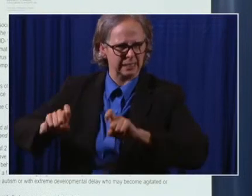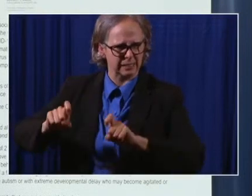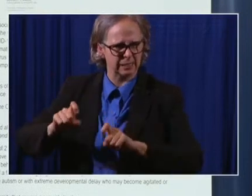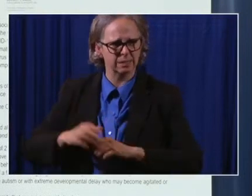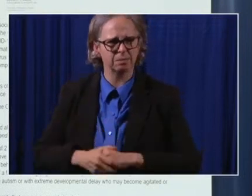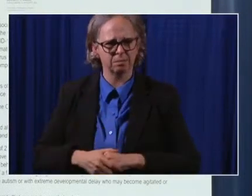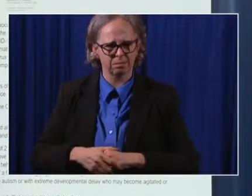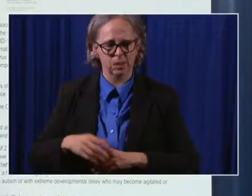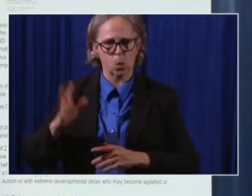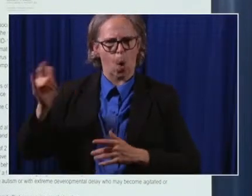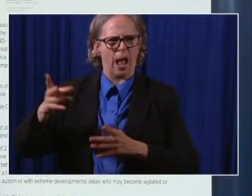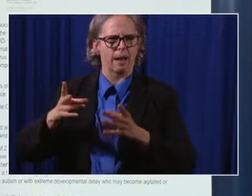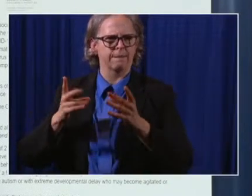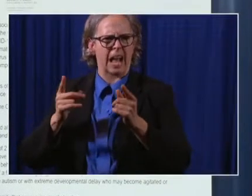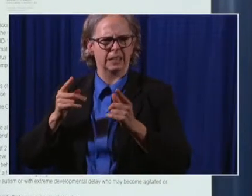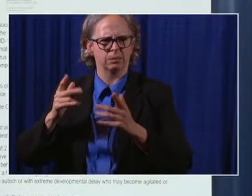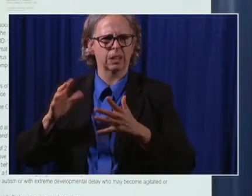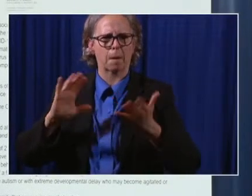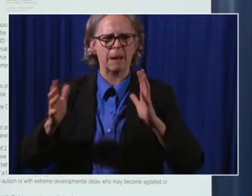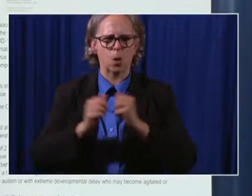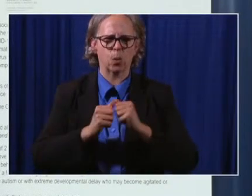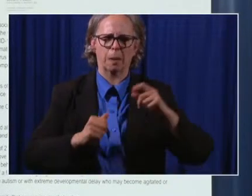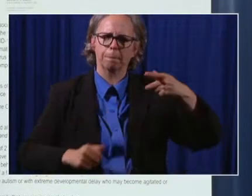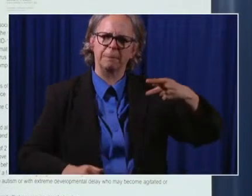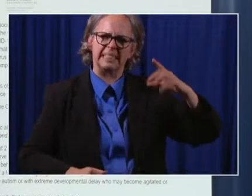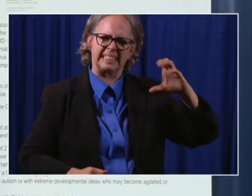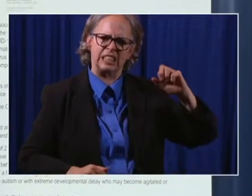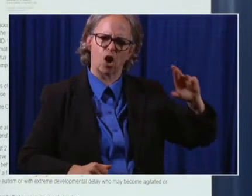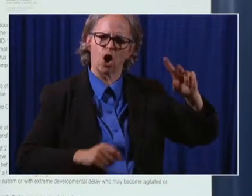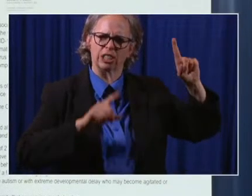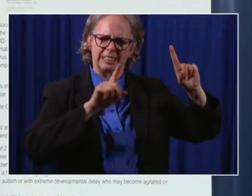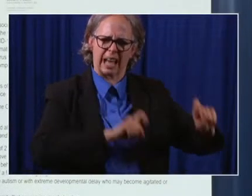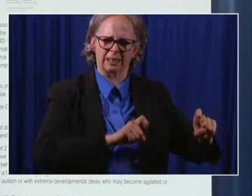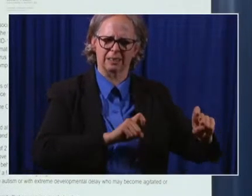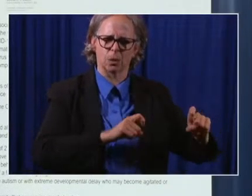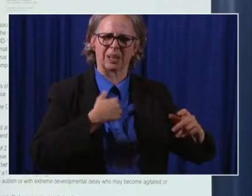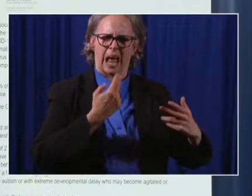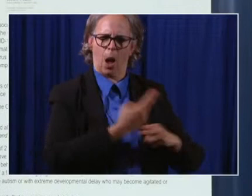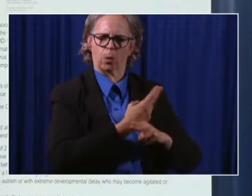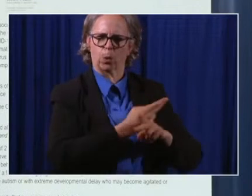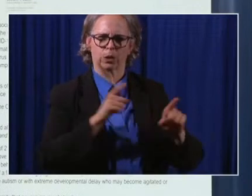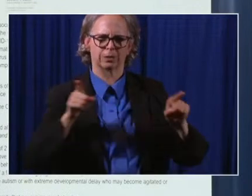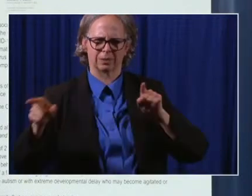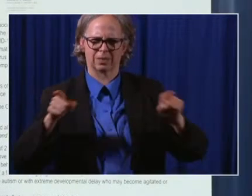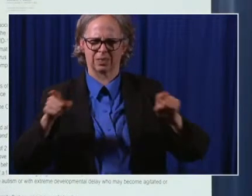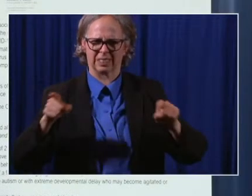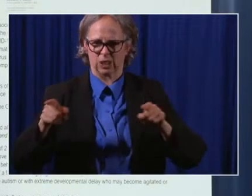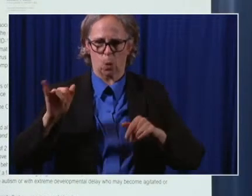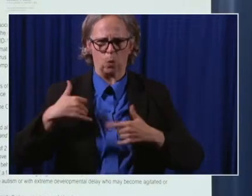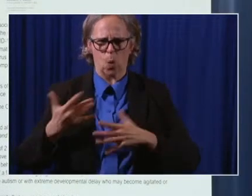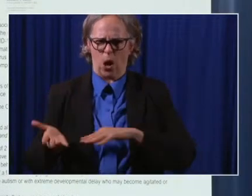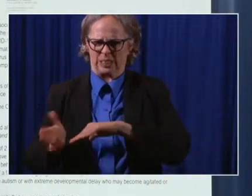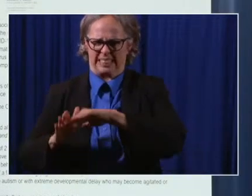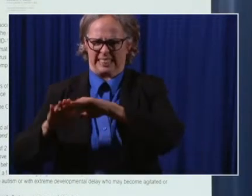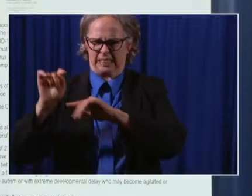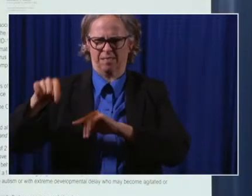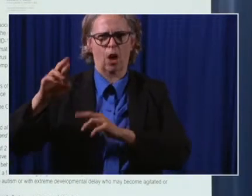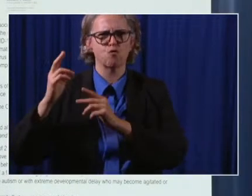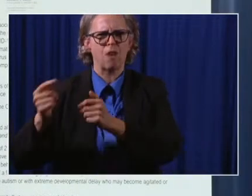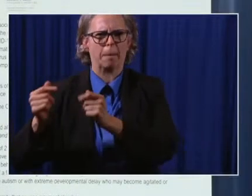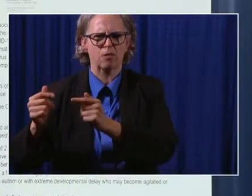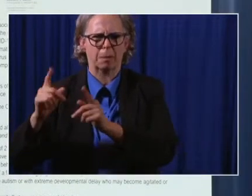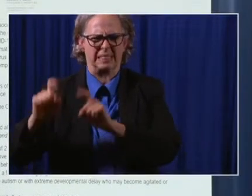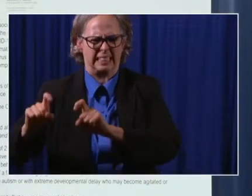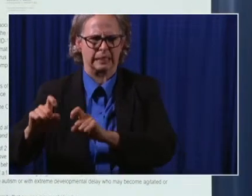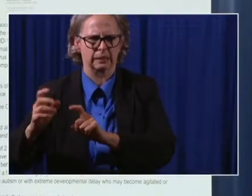processing today in our labs. If we could scale up the use of these rapid point-of-care tests, they could serve as an important screening tool and a critical